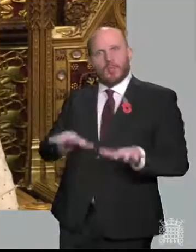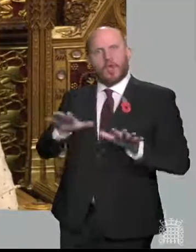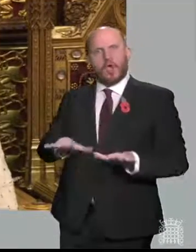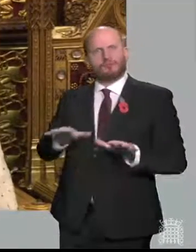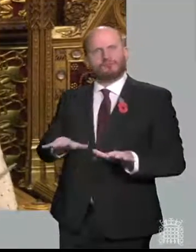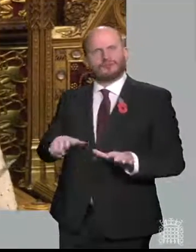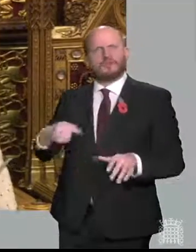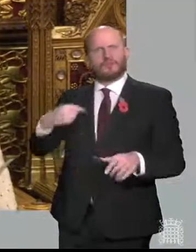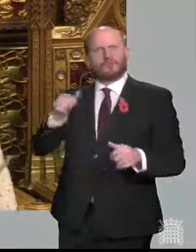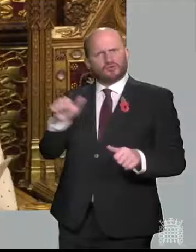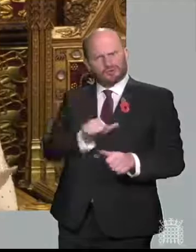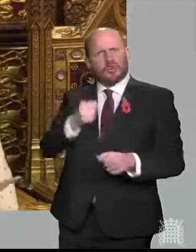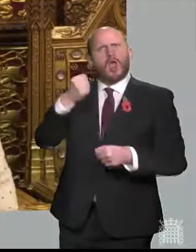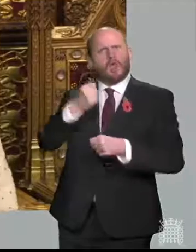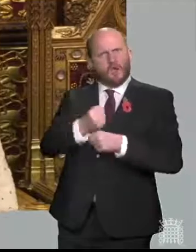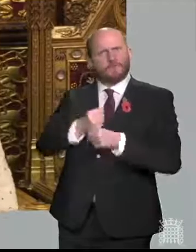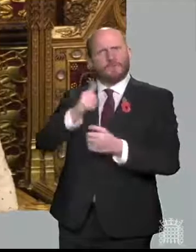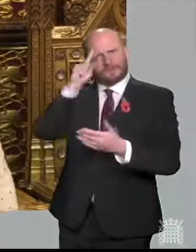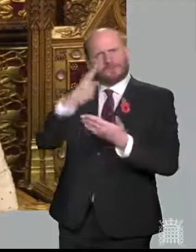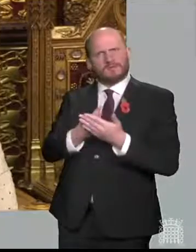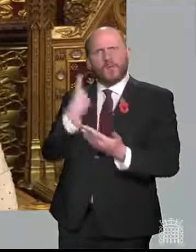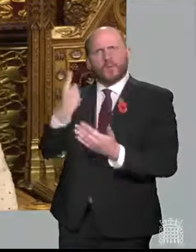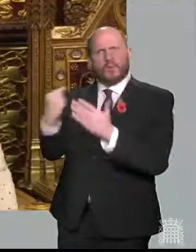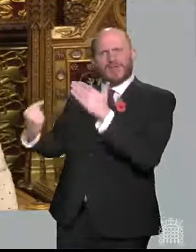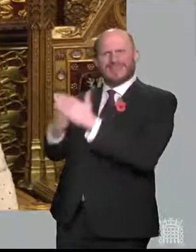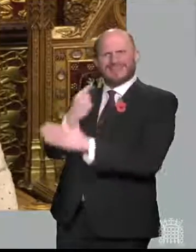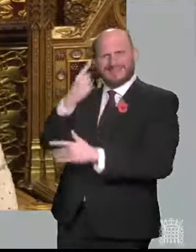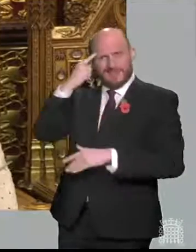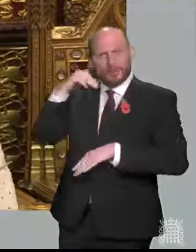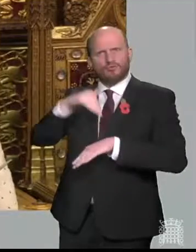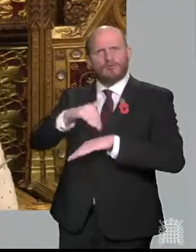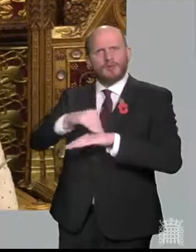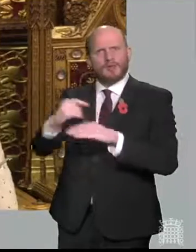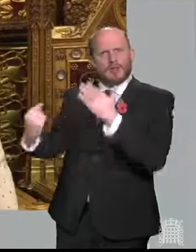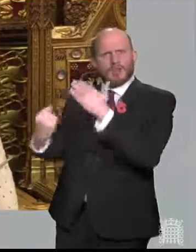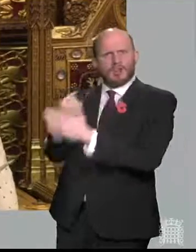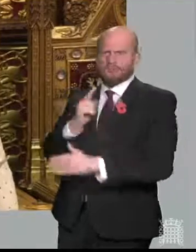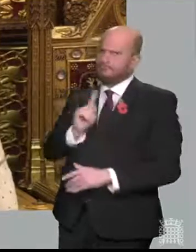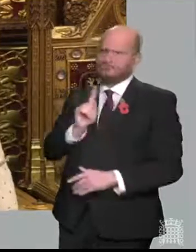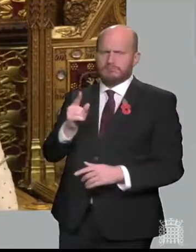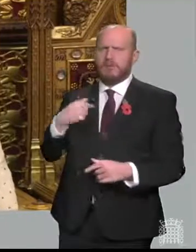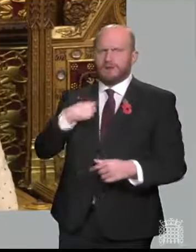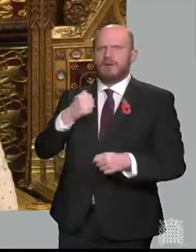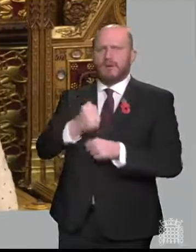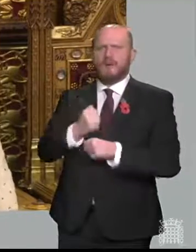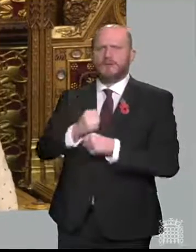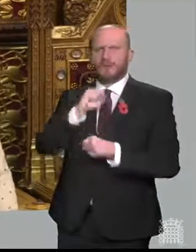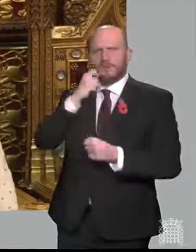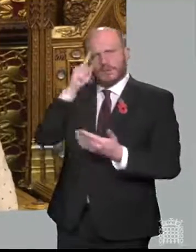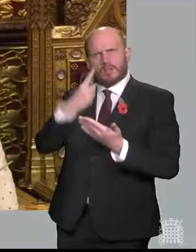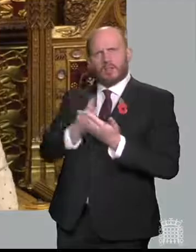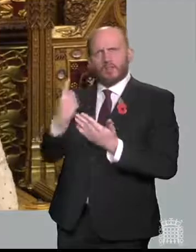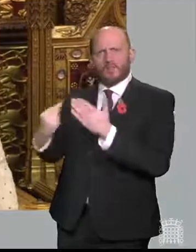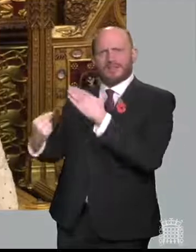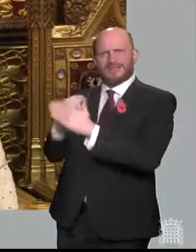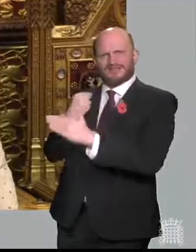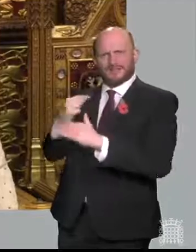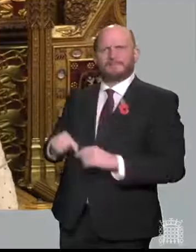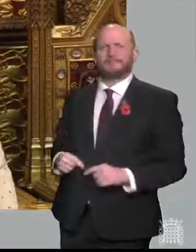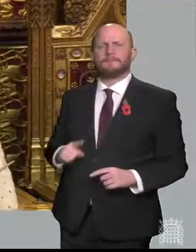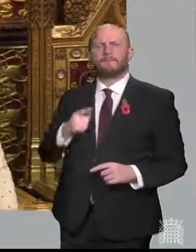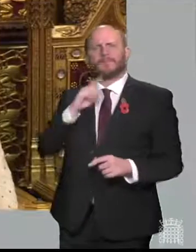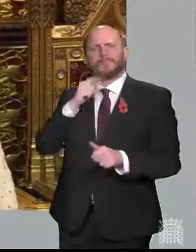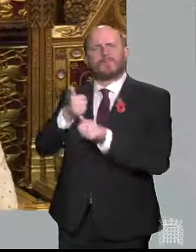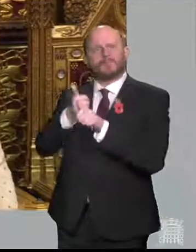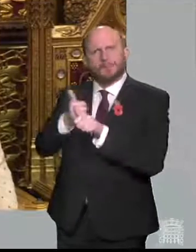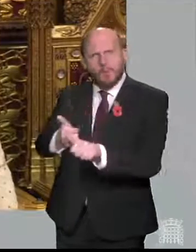My government will continue to champion security around the world, to invest in our gallant armed forces, and to